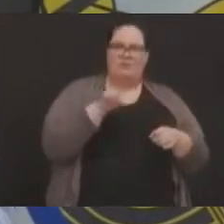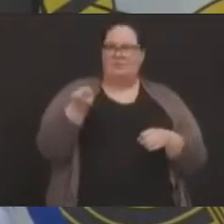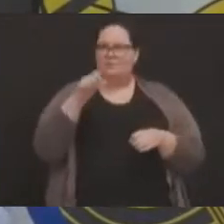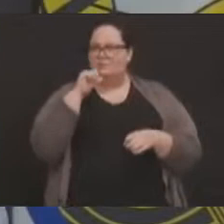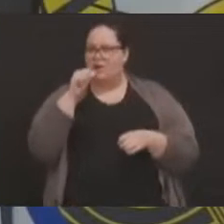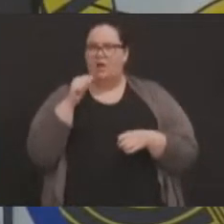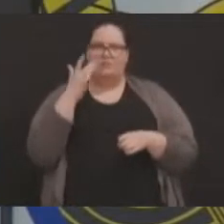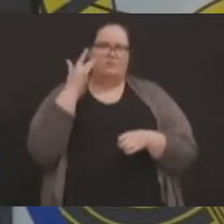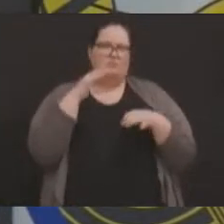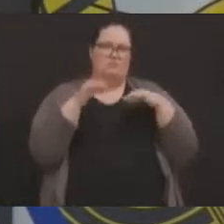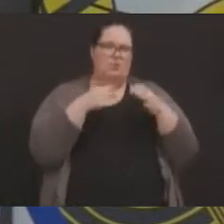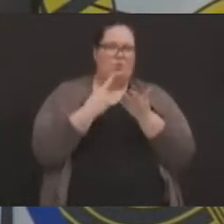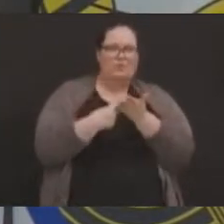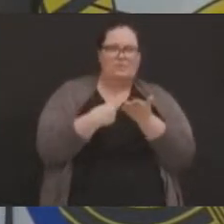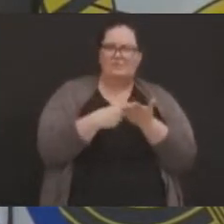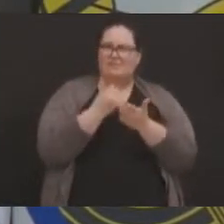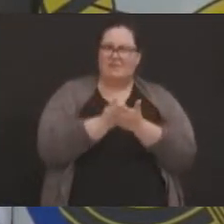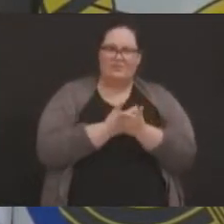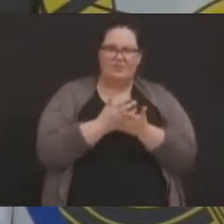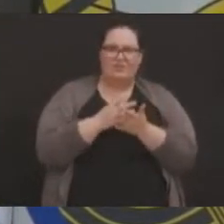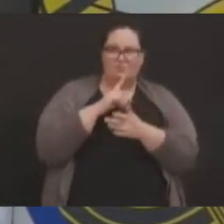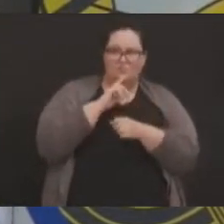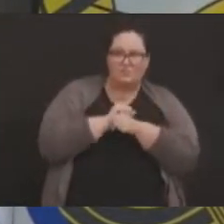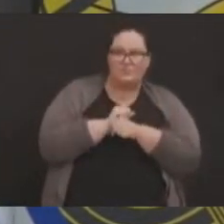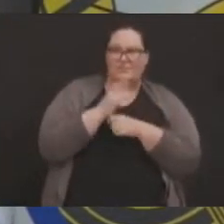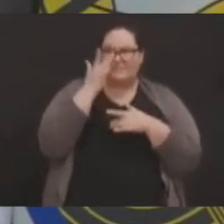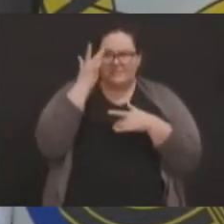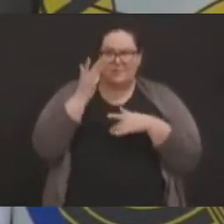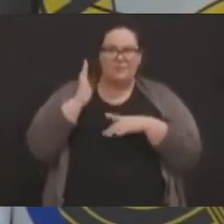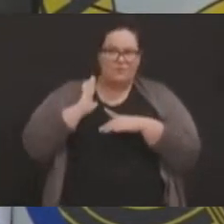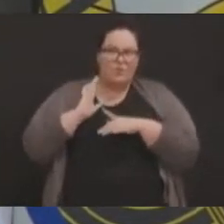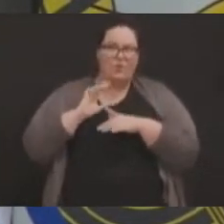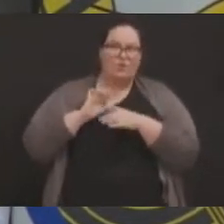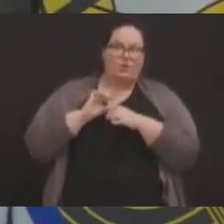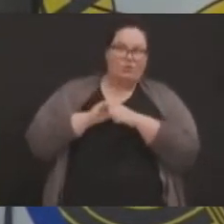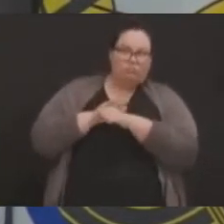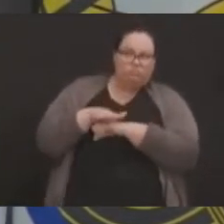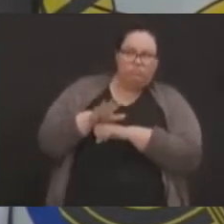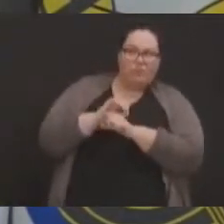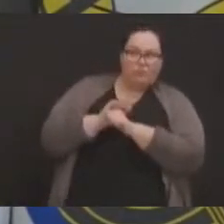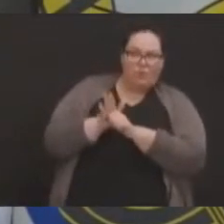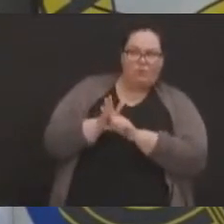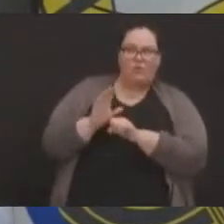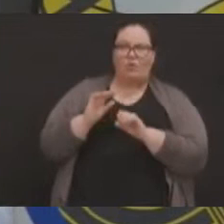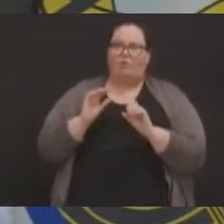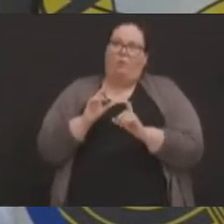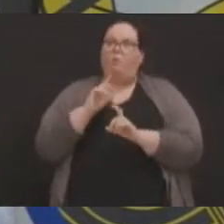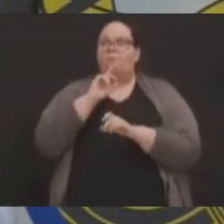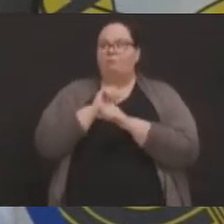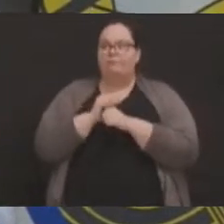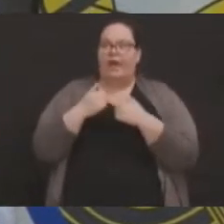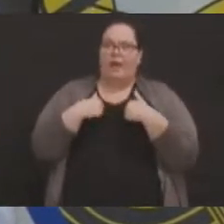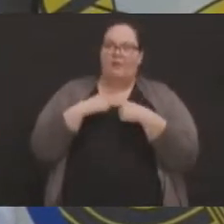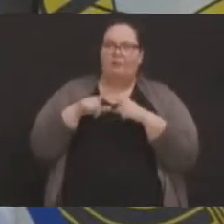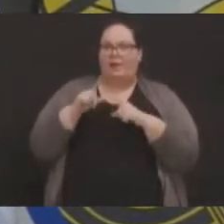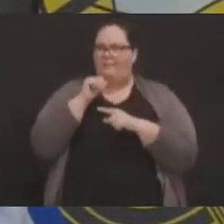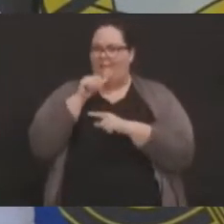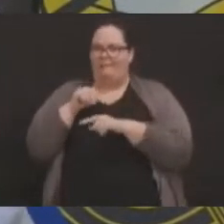difference. In particular, I want to express my gratitude to the residents of Zone 4, who have been under lockdown since Saturday